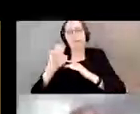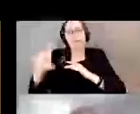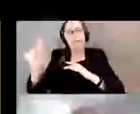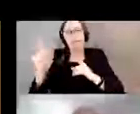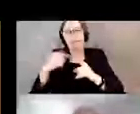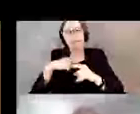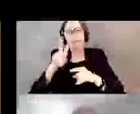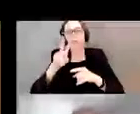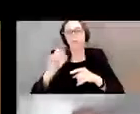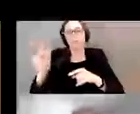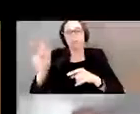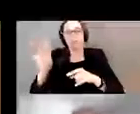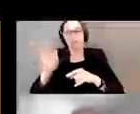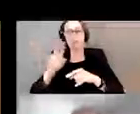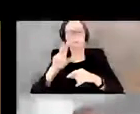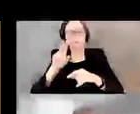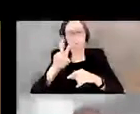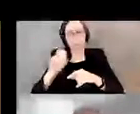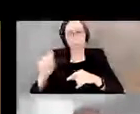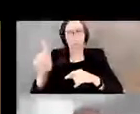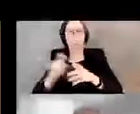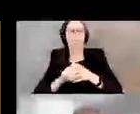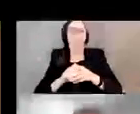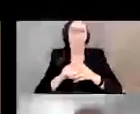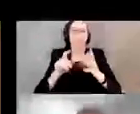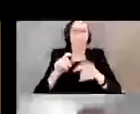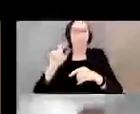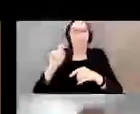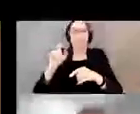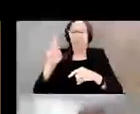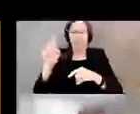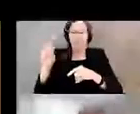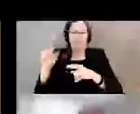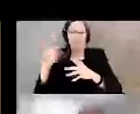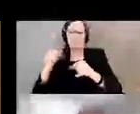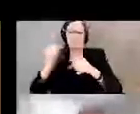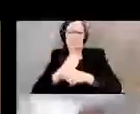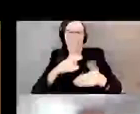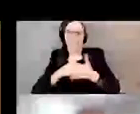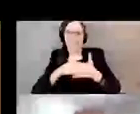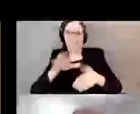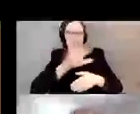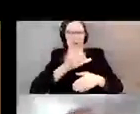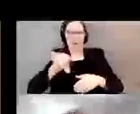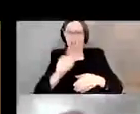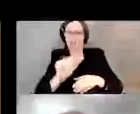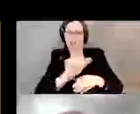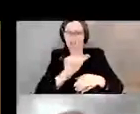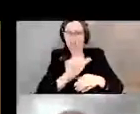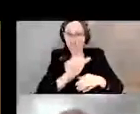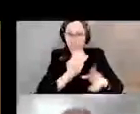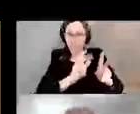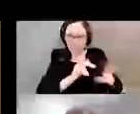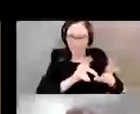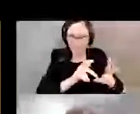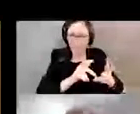Now, the Taliban is fighting inside Afghanistan against its fellow citizens. And Al-Qaeda,